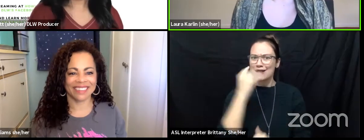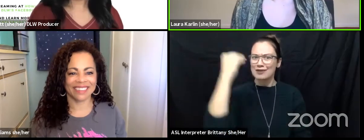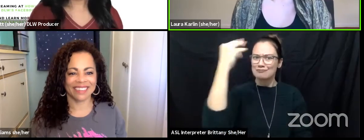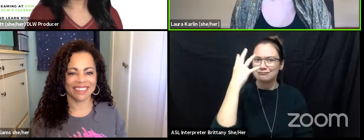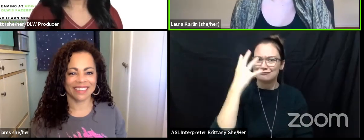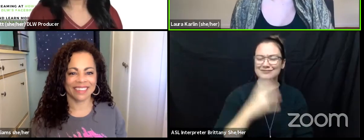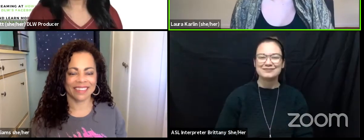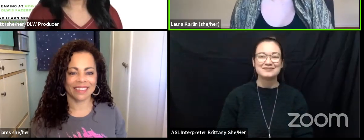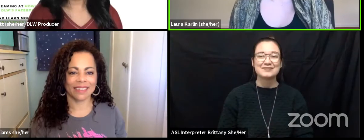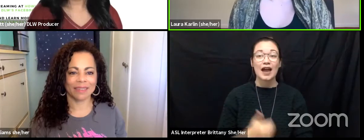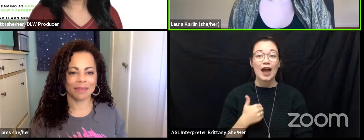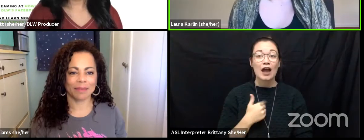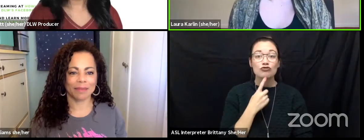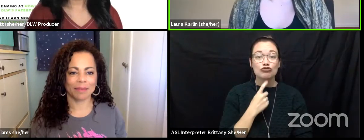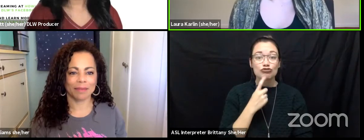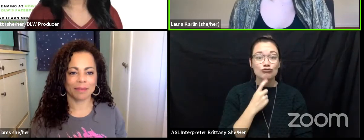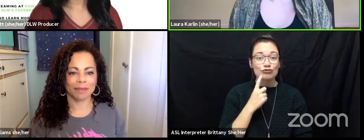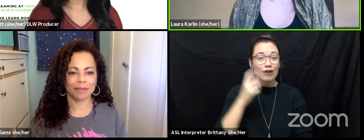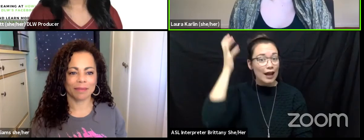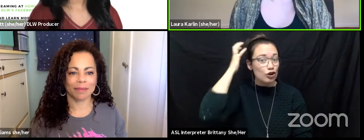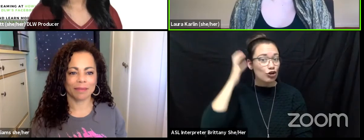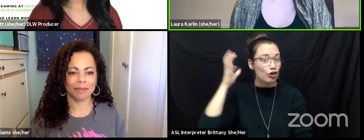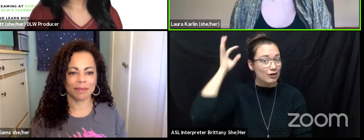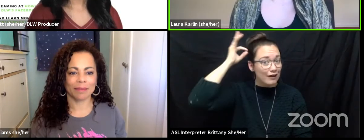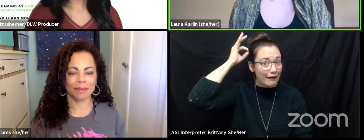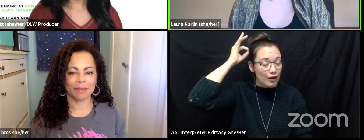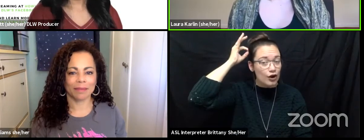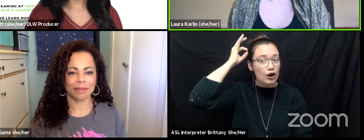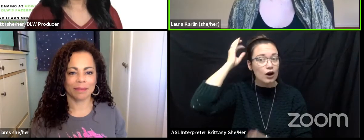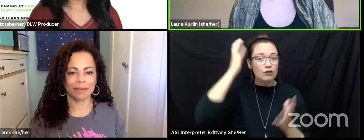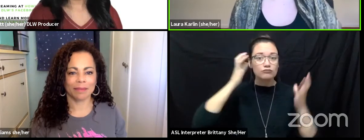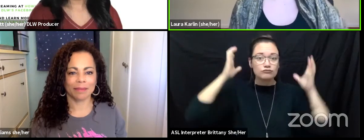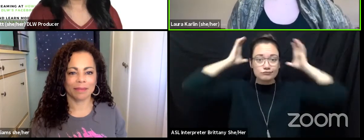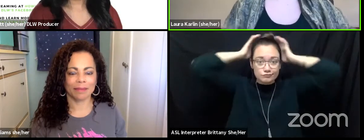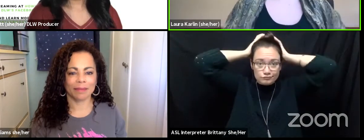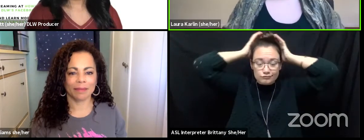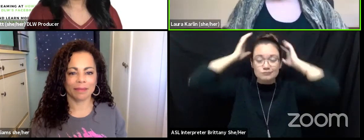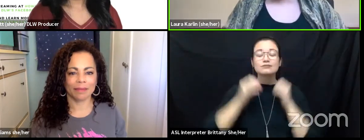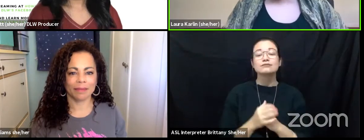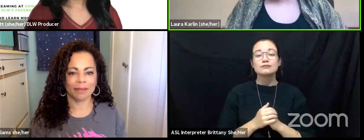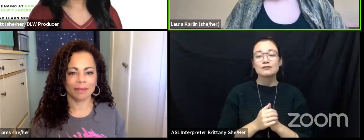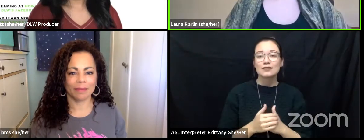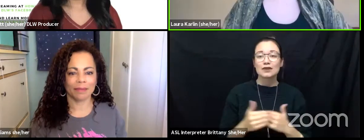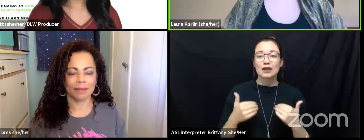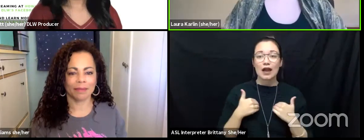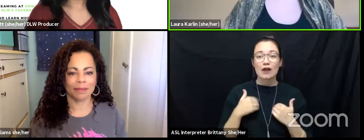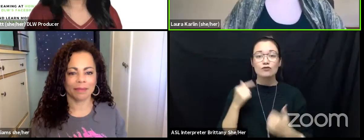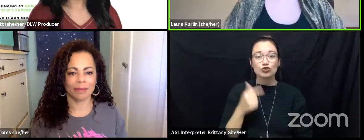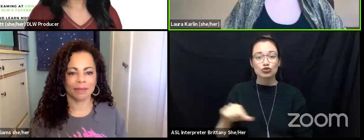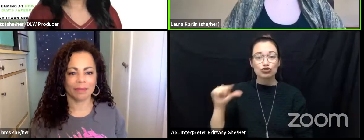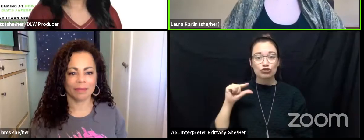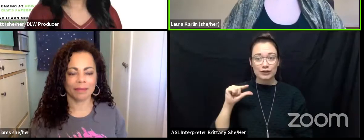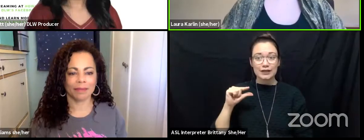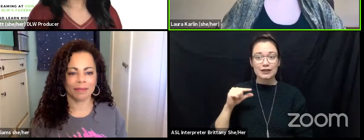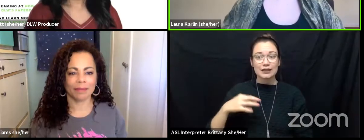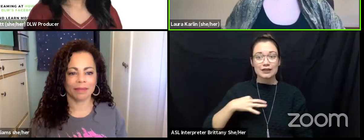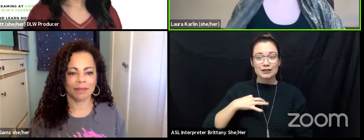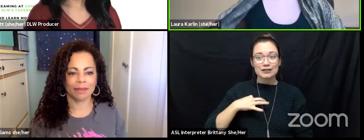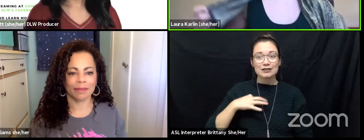I have red curly hair that is pulled back, and I'm wearing a green